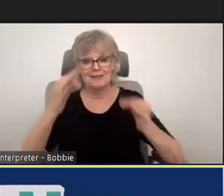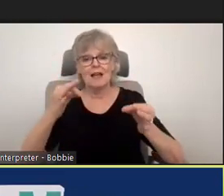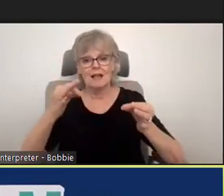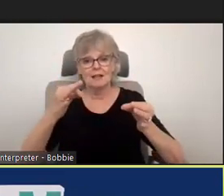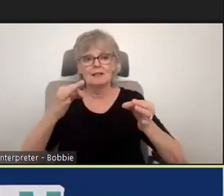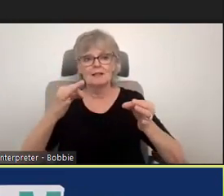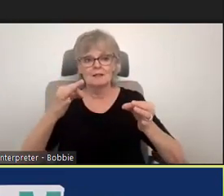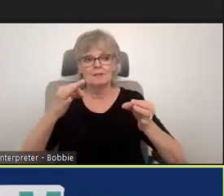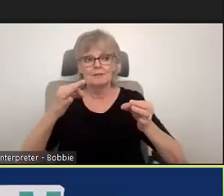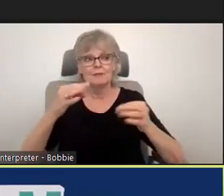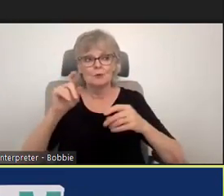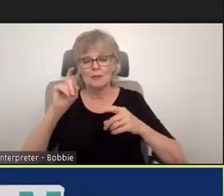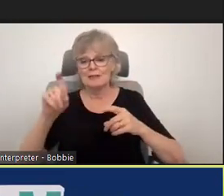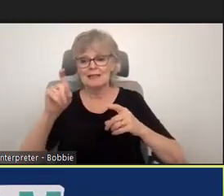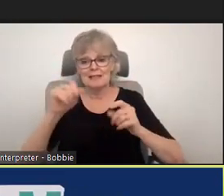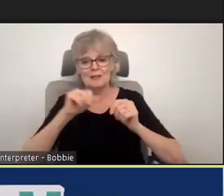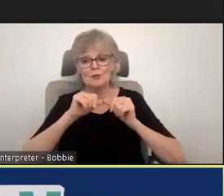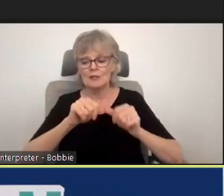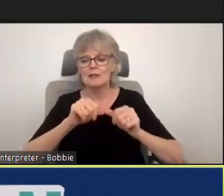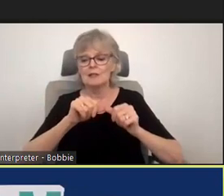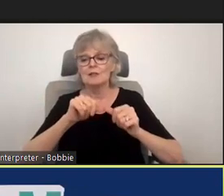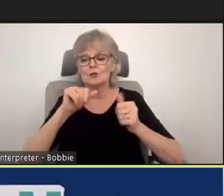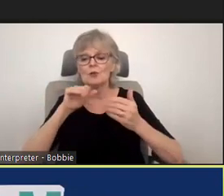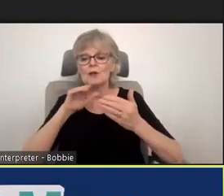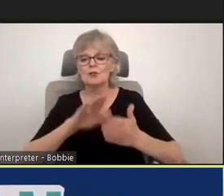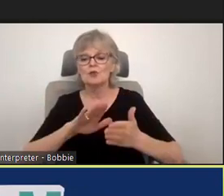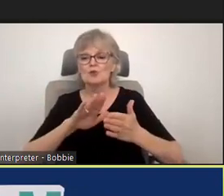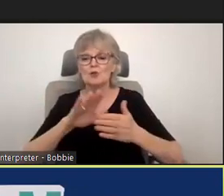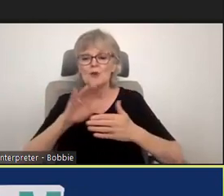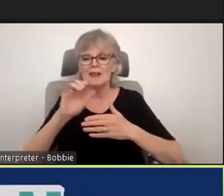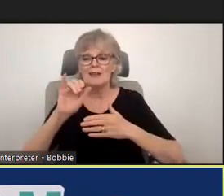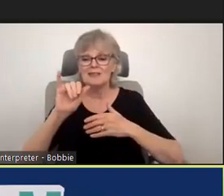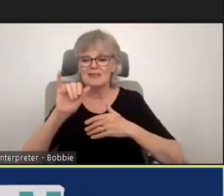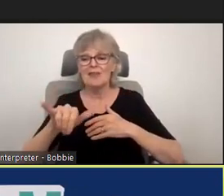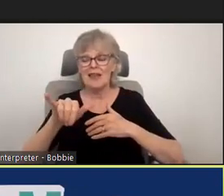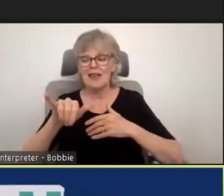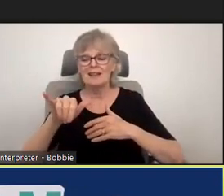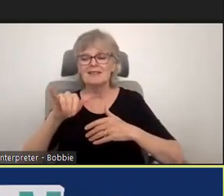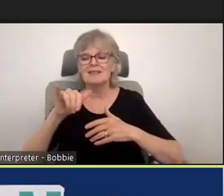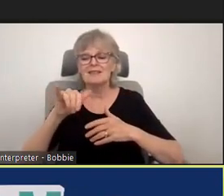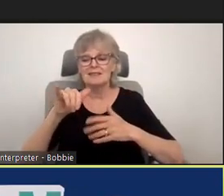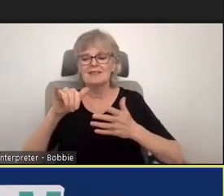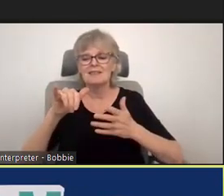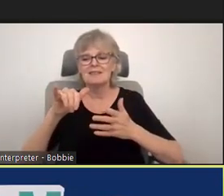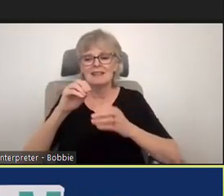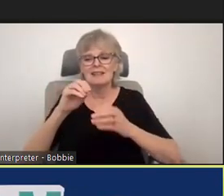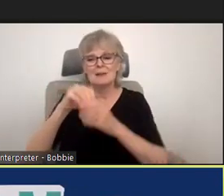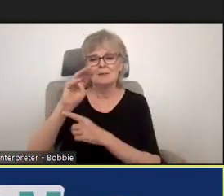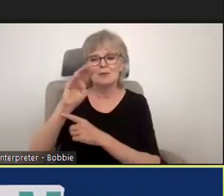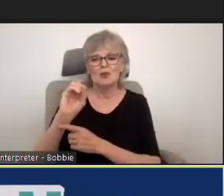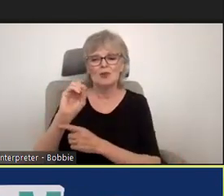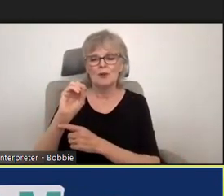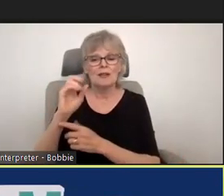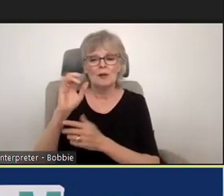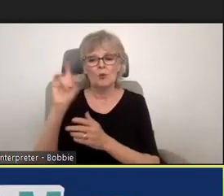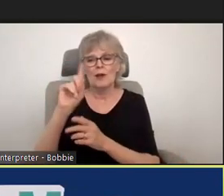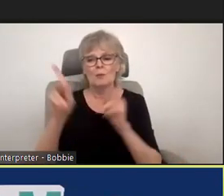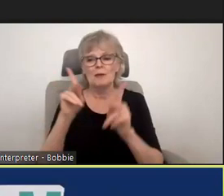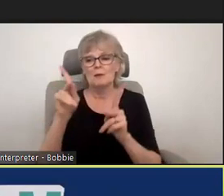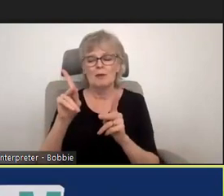to continue to address the digital divide in Missouri. Next slide, please.